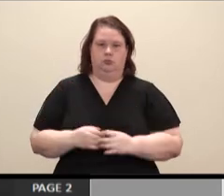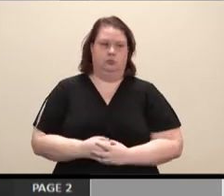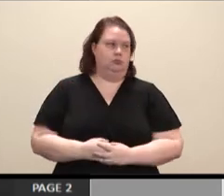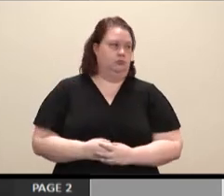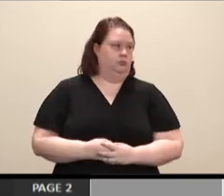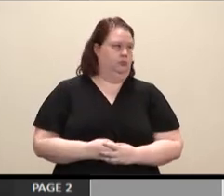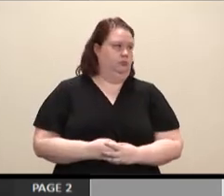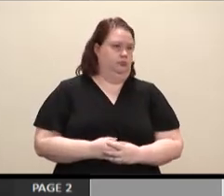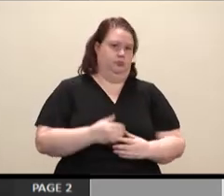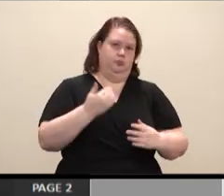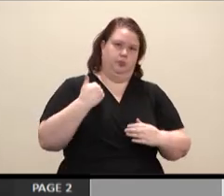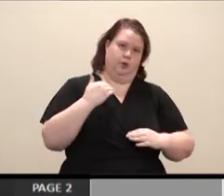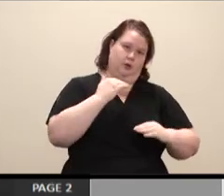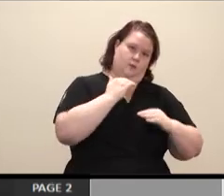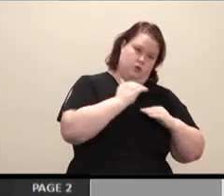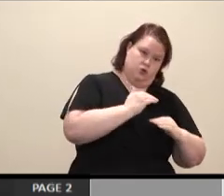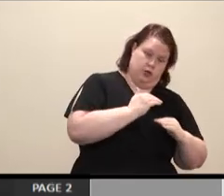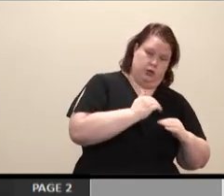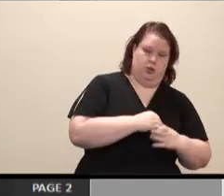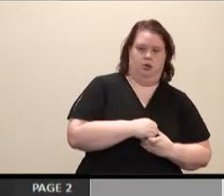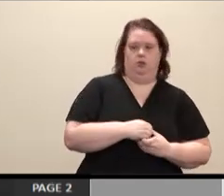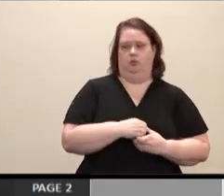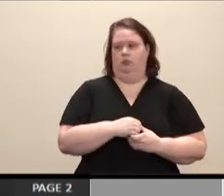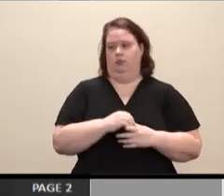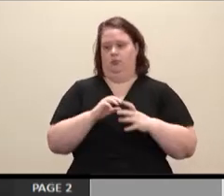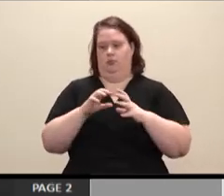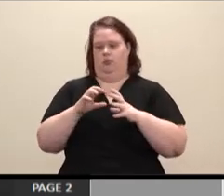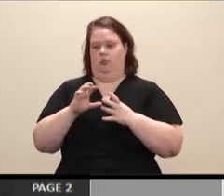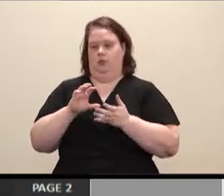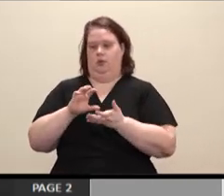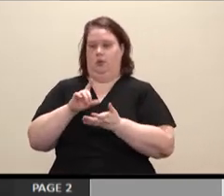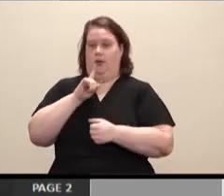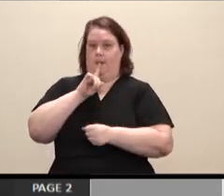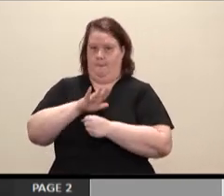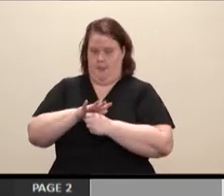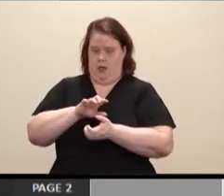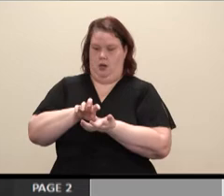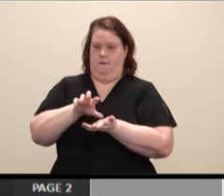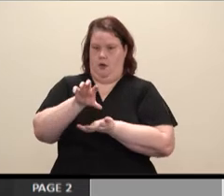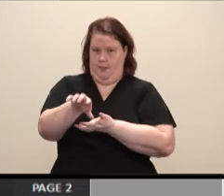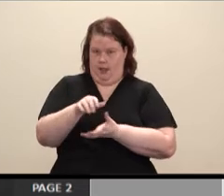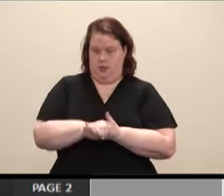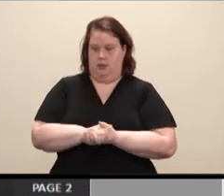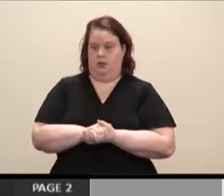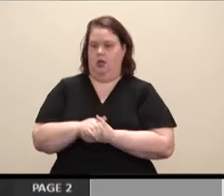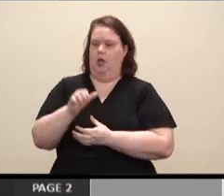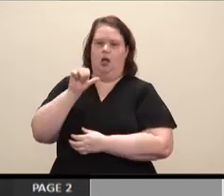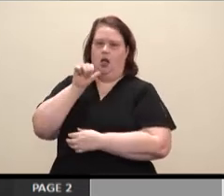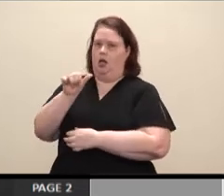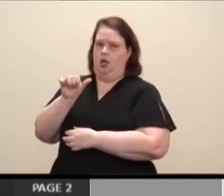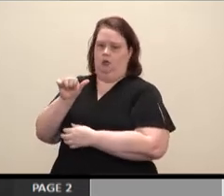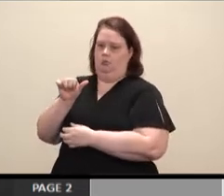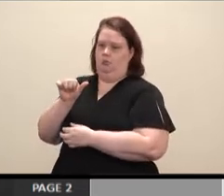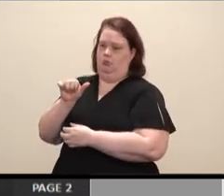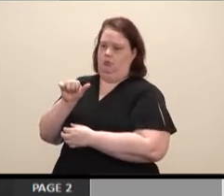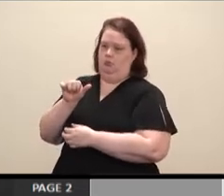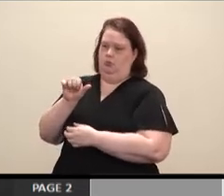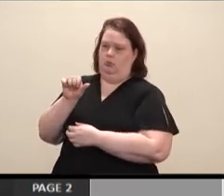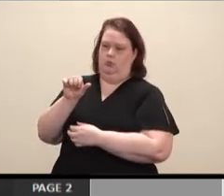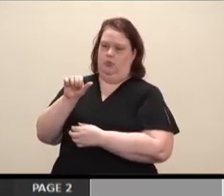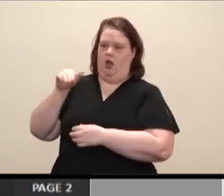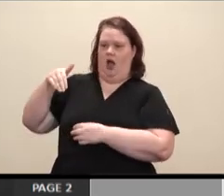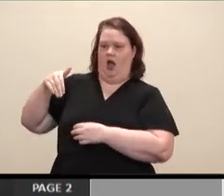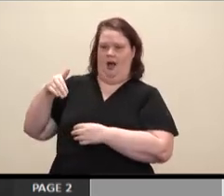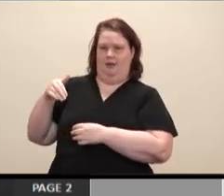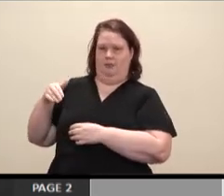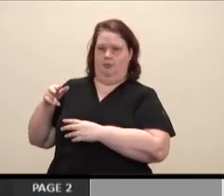we have restricted, we have unspendable committed fund balances, and then we have our unassigned fund balance, which was 46 million.